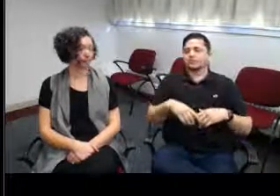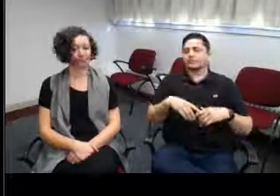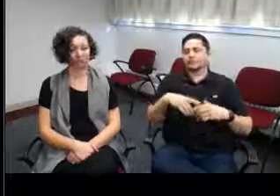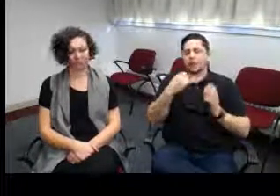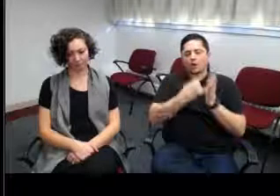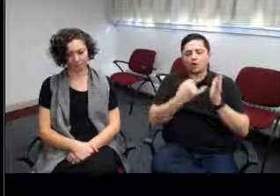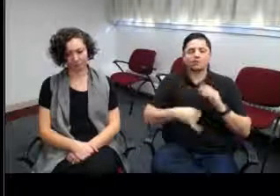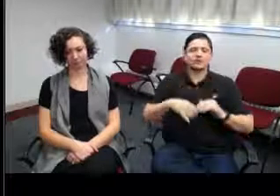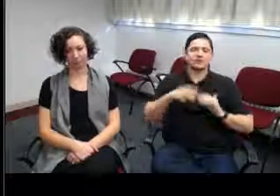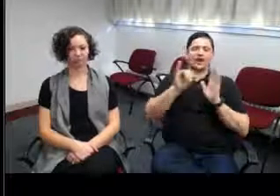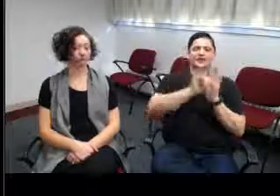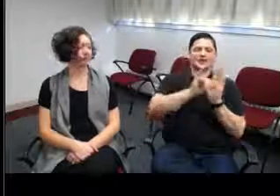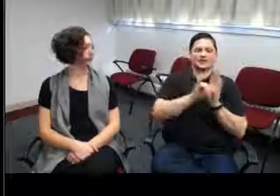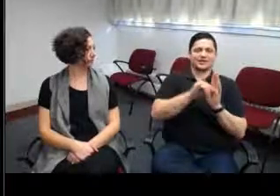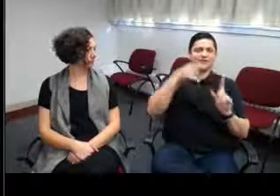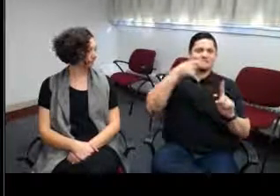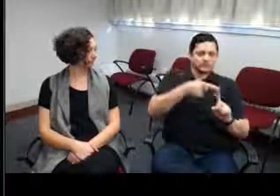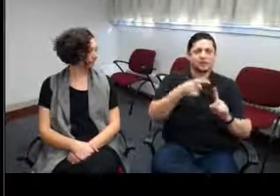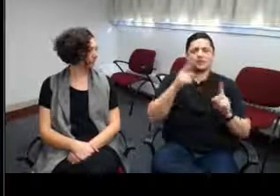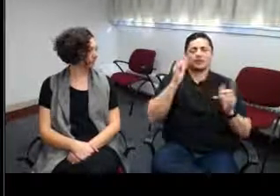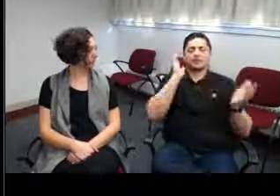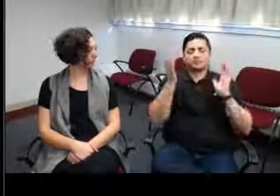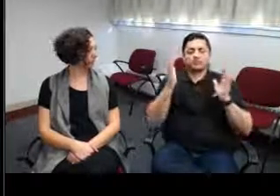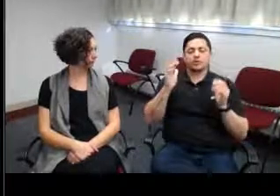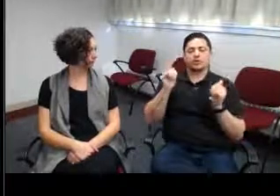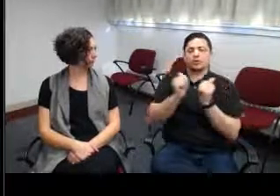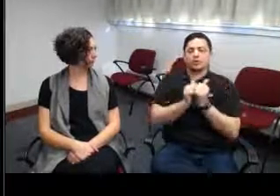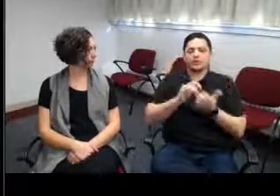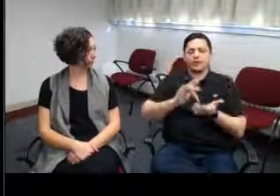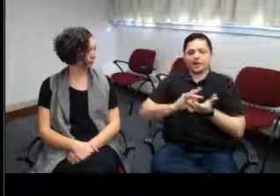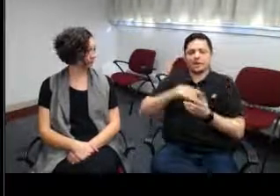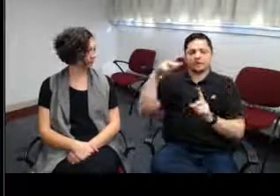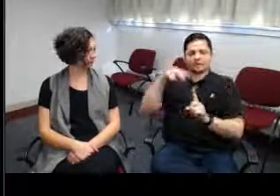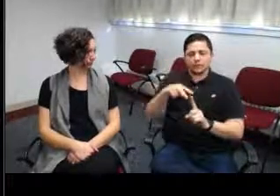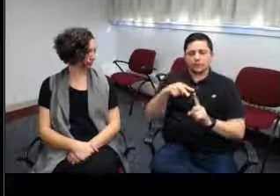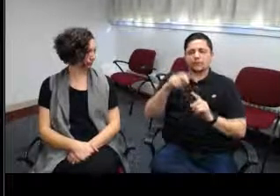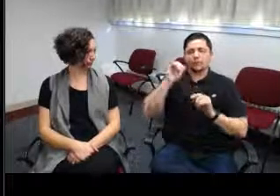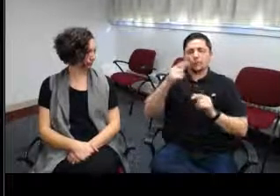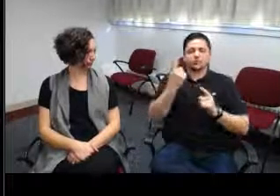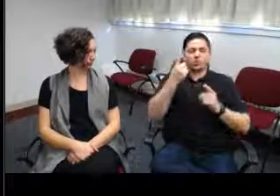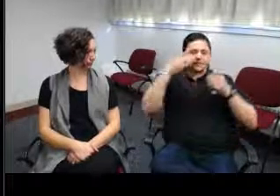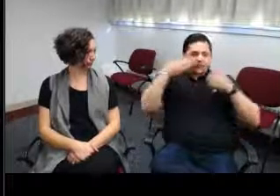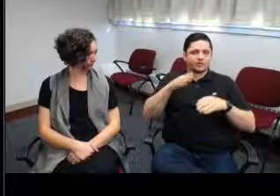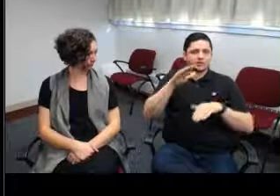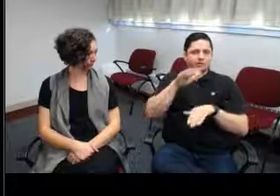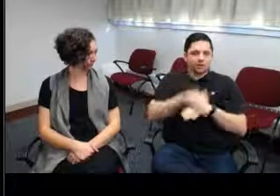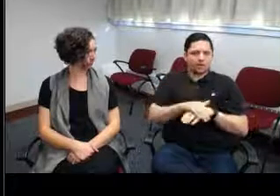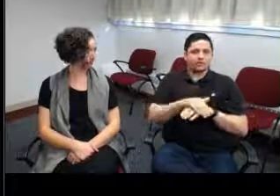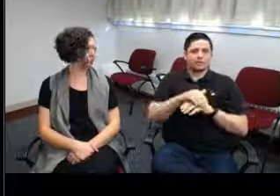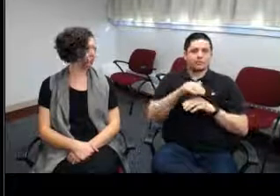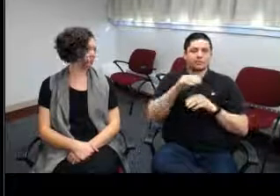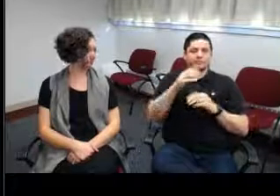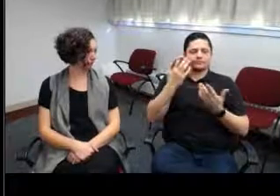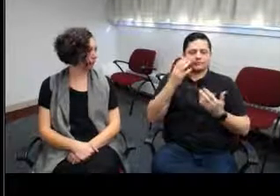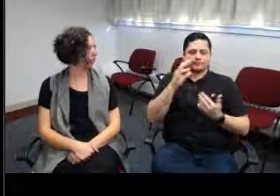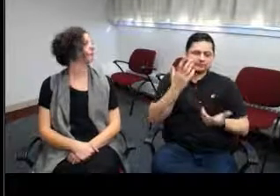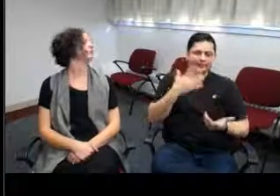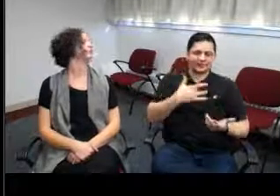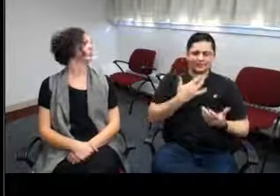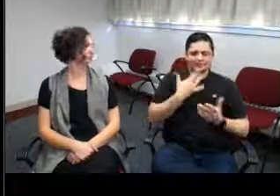who use a unique language, a shared language. They have a shared culture, including